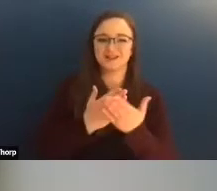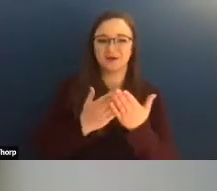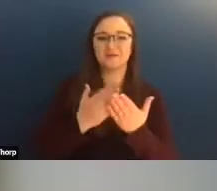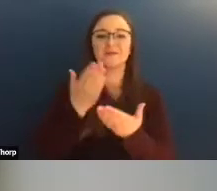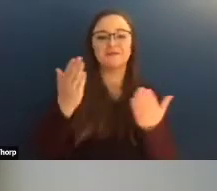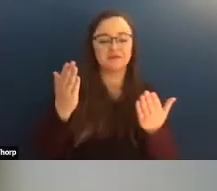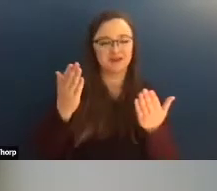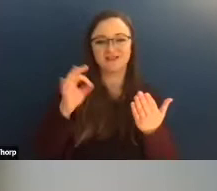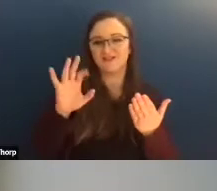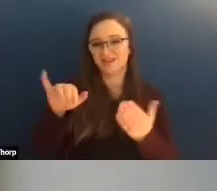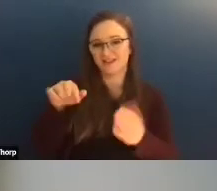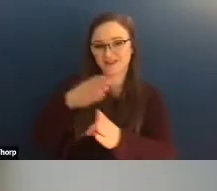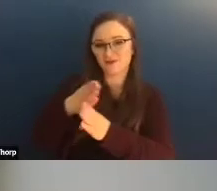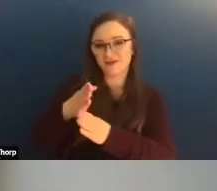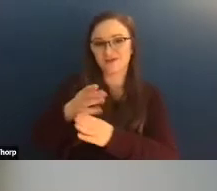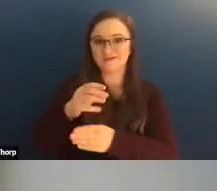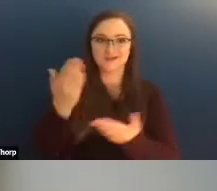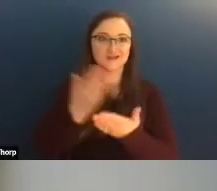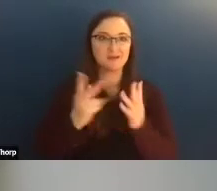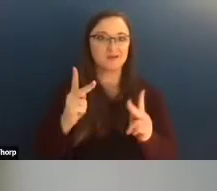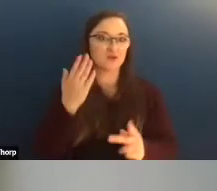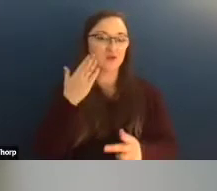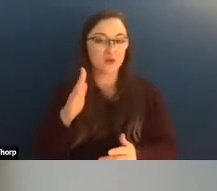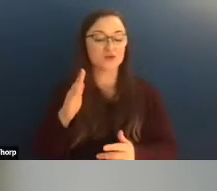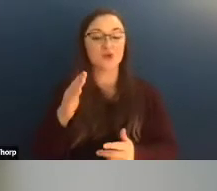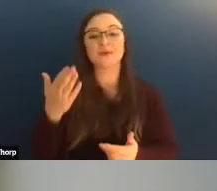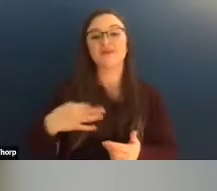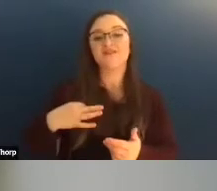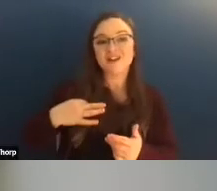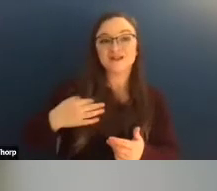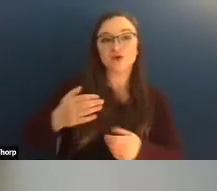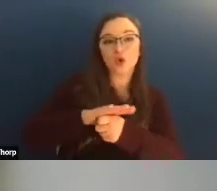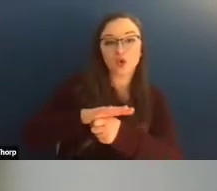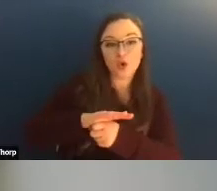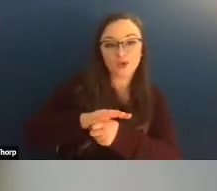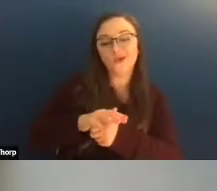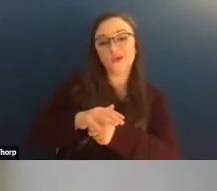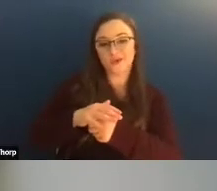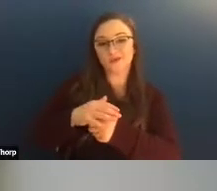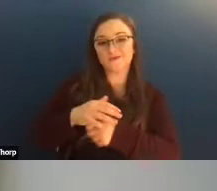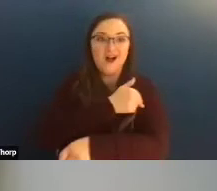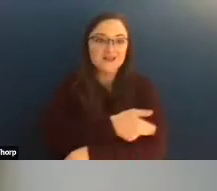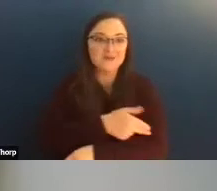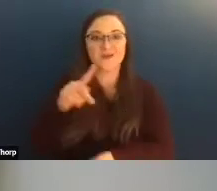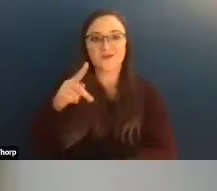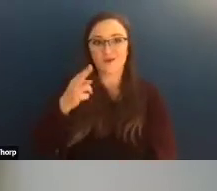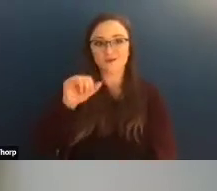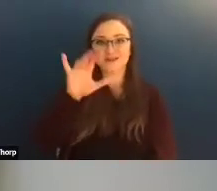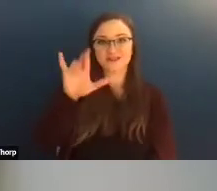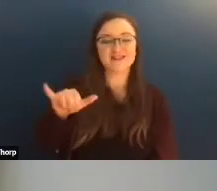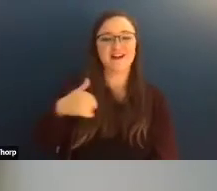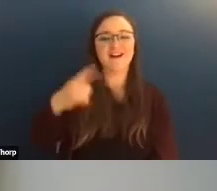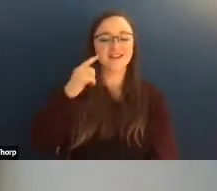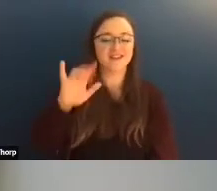of. So just volunteering at the local pharmacy, a hospital pharmacy, just getting the most information that you can. I think that's a great